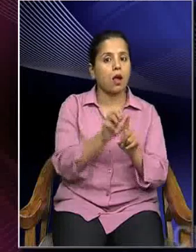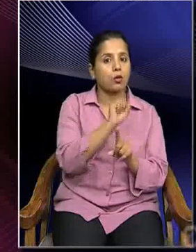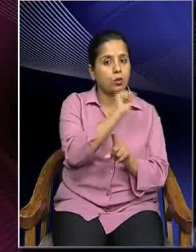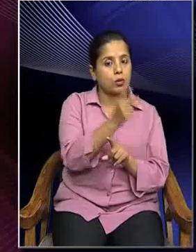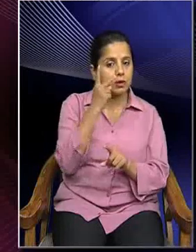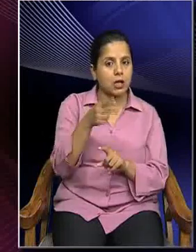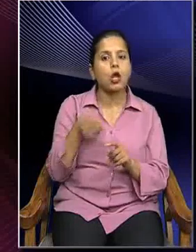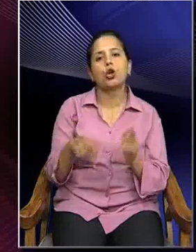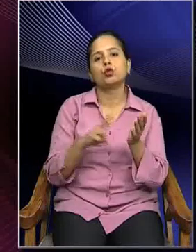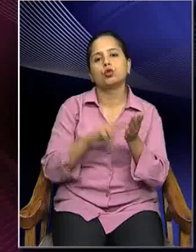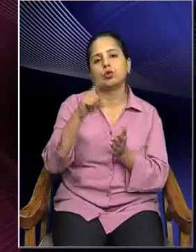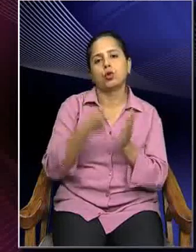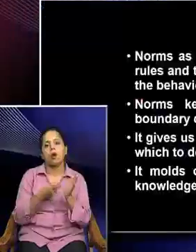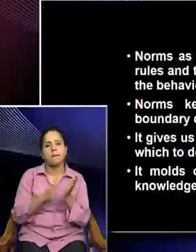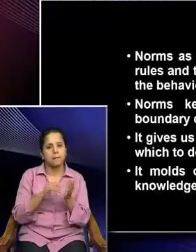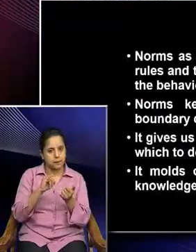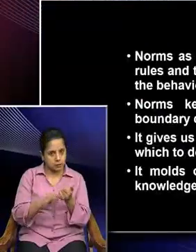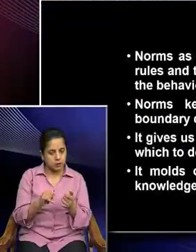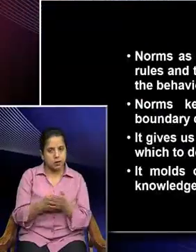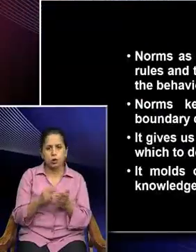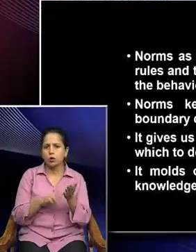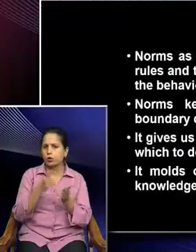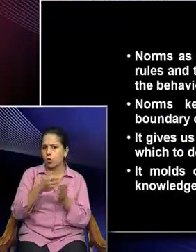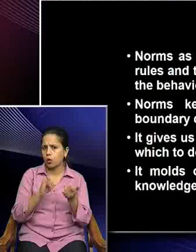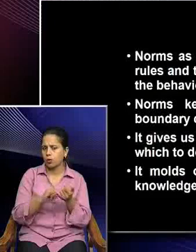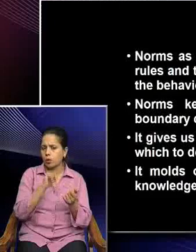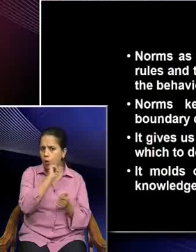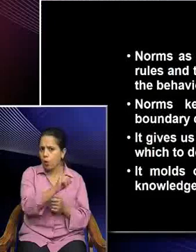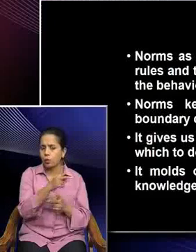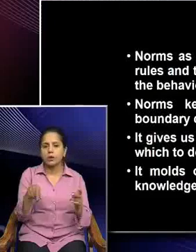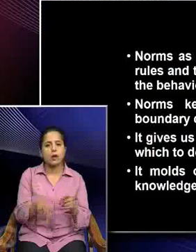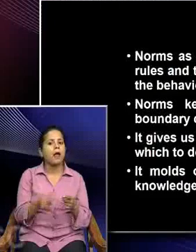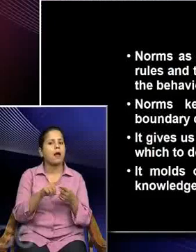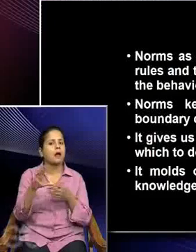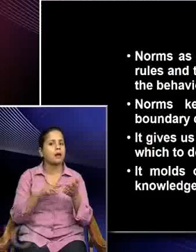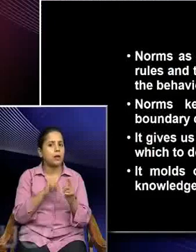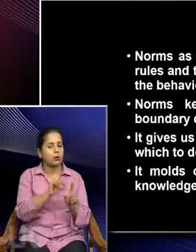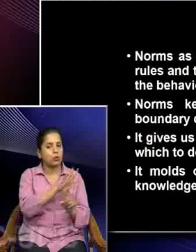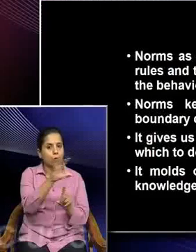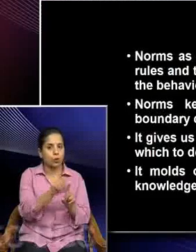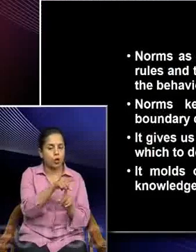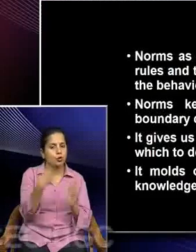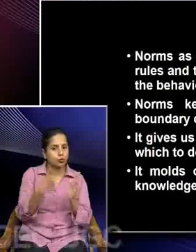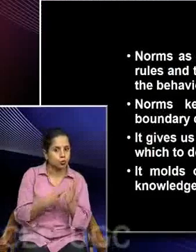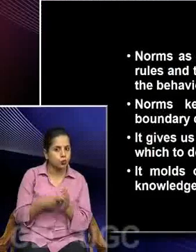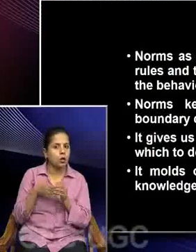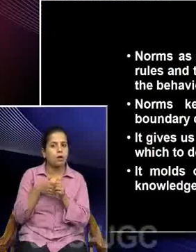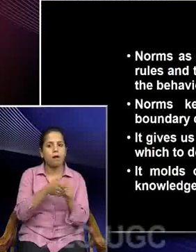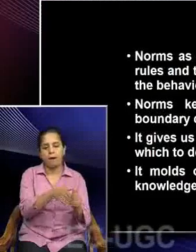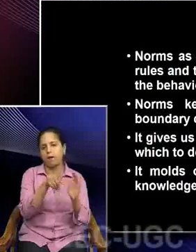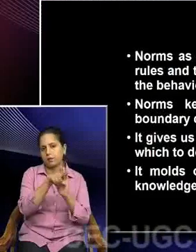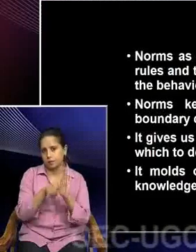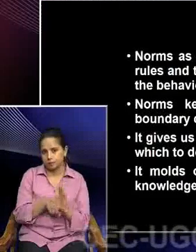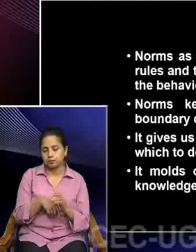are norms. Norms as elements of culture are rules and guidelines